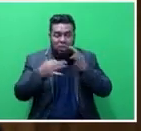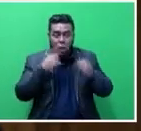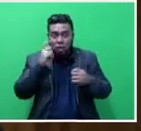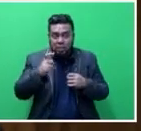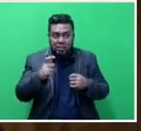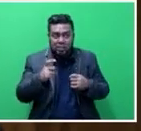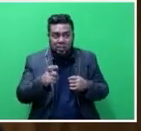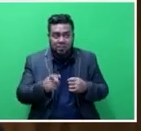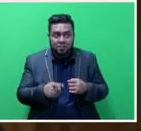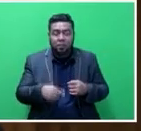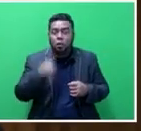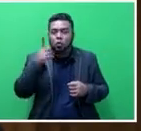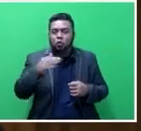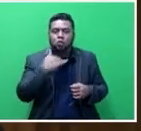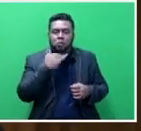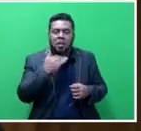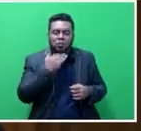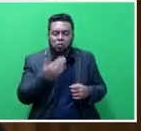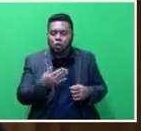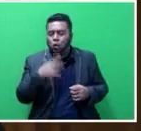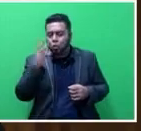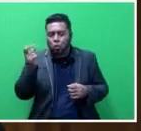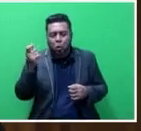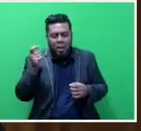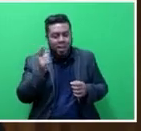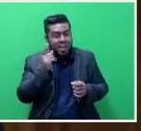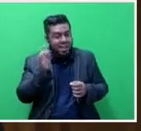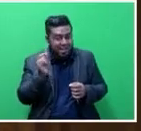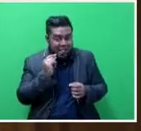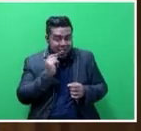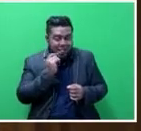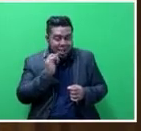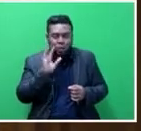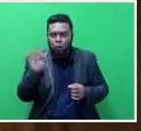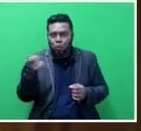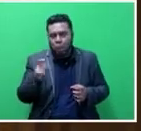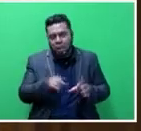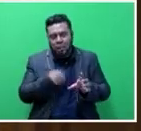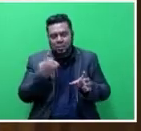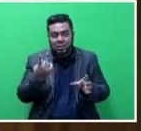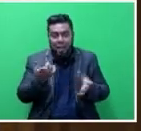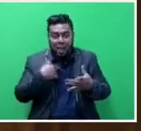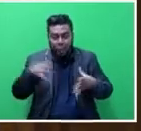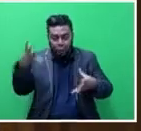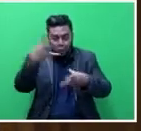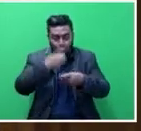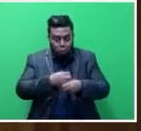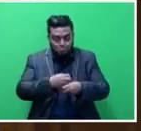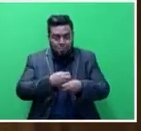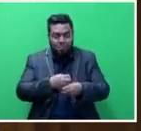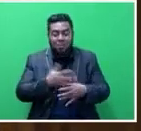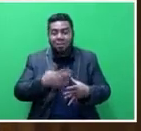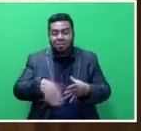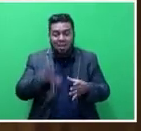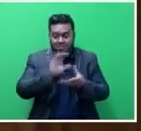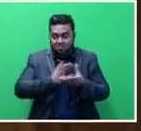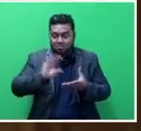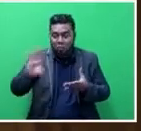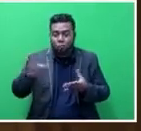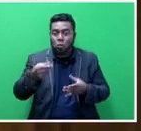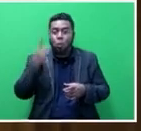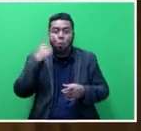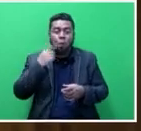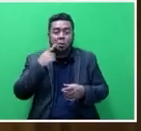is Too Much, Too Little, Too Late. I conclude, Mr. Speaker. The capital grant to the